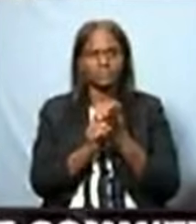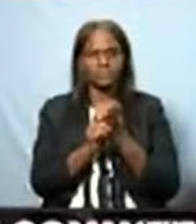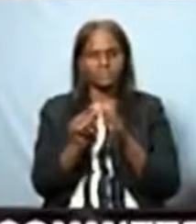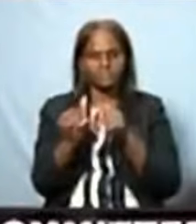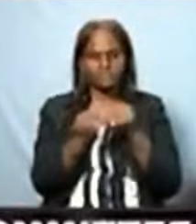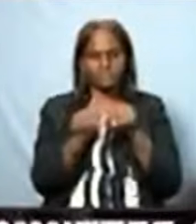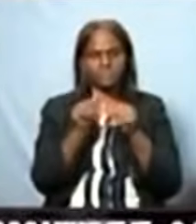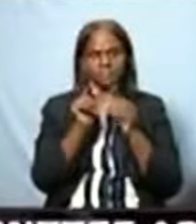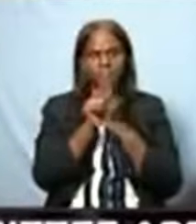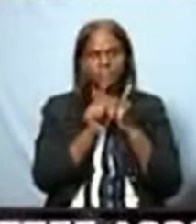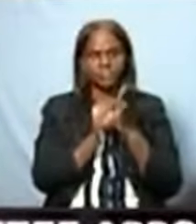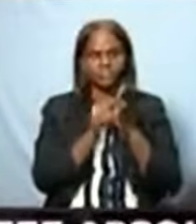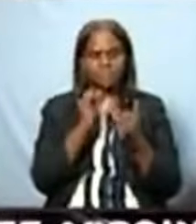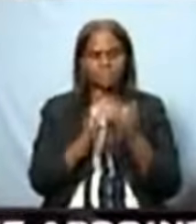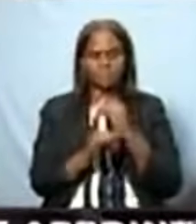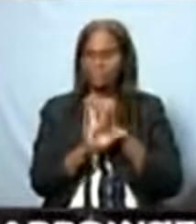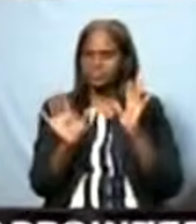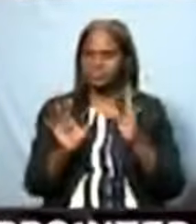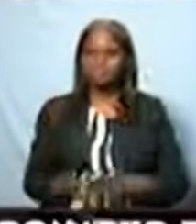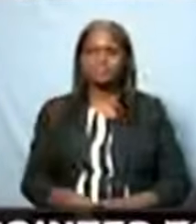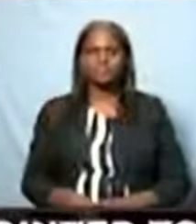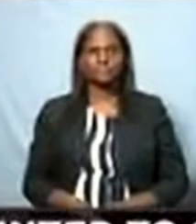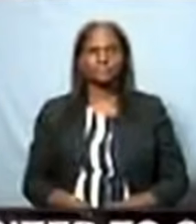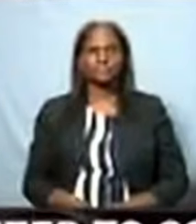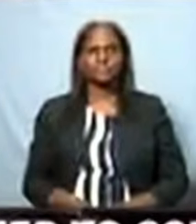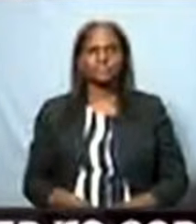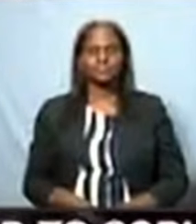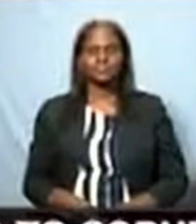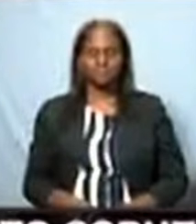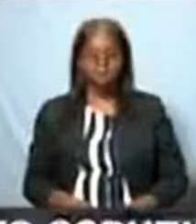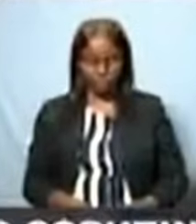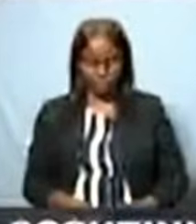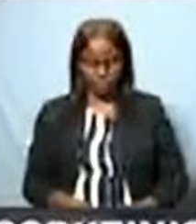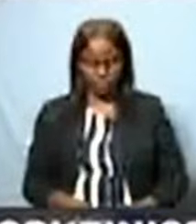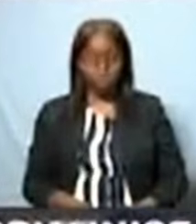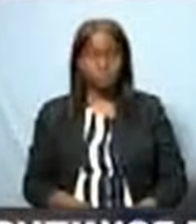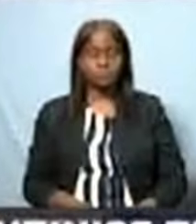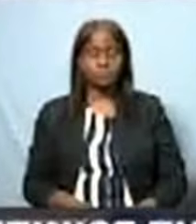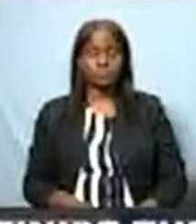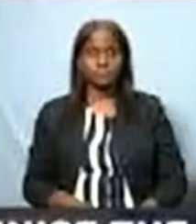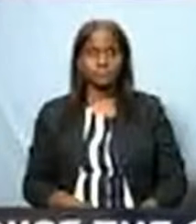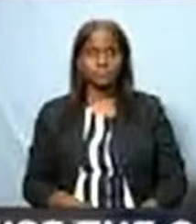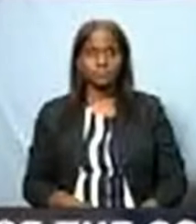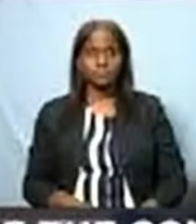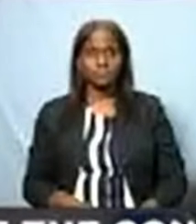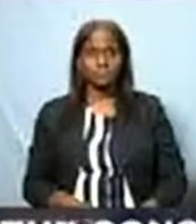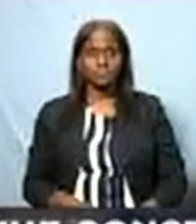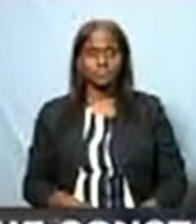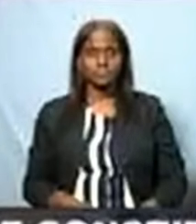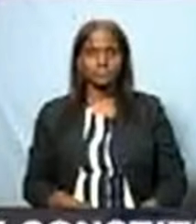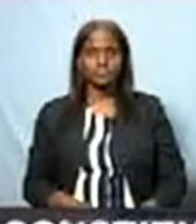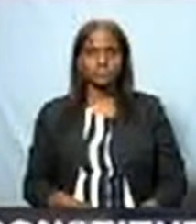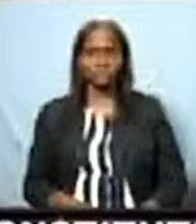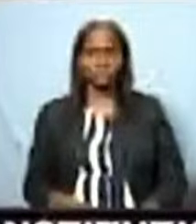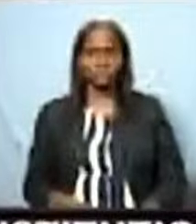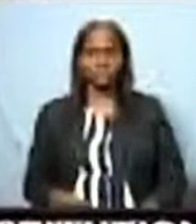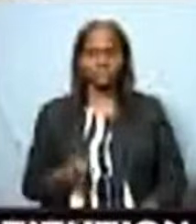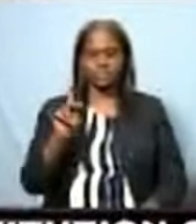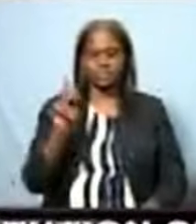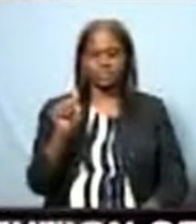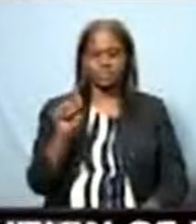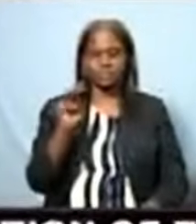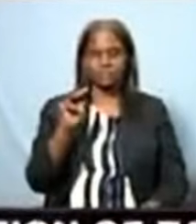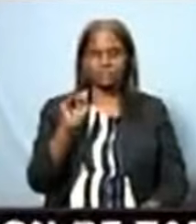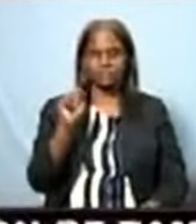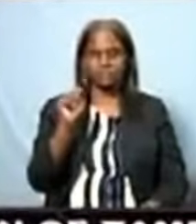bill. I end here, Mr. Chairperson. Thank you, witness, for your submission. Honorable Kambita.